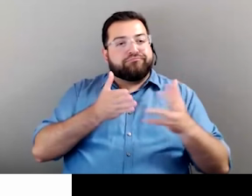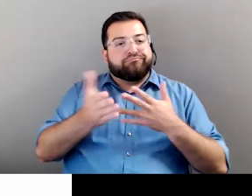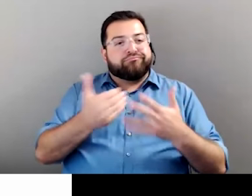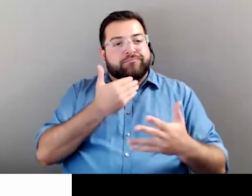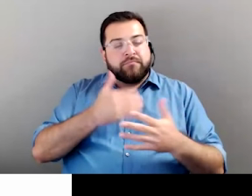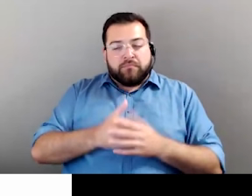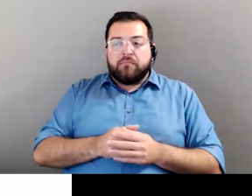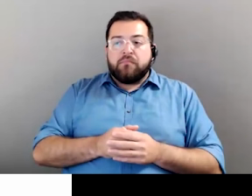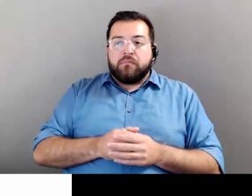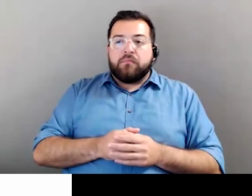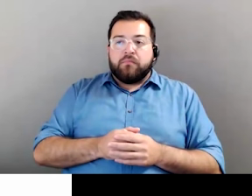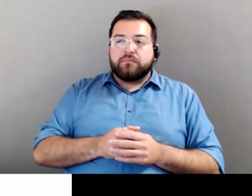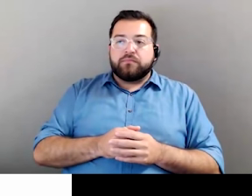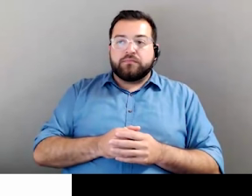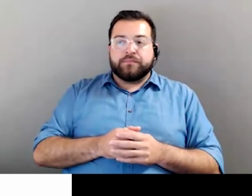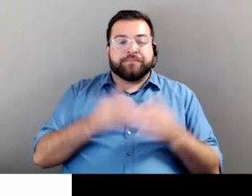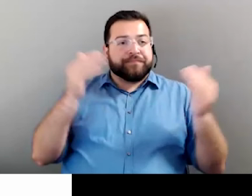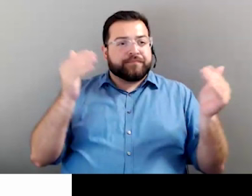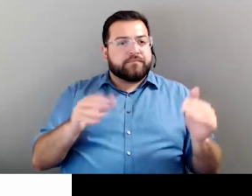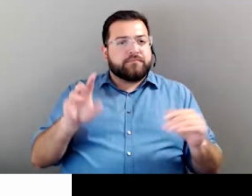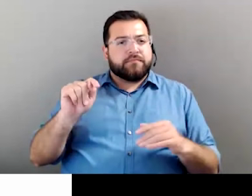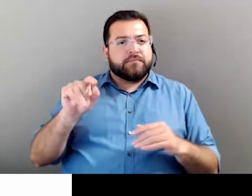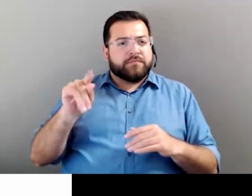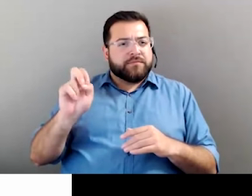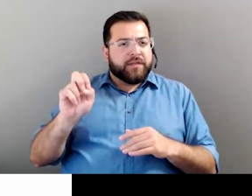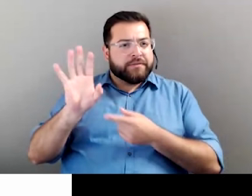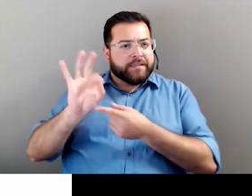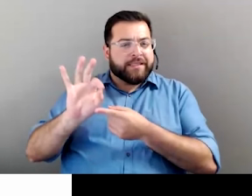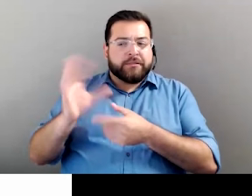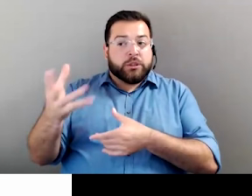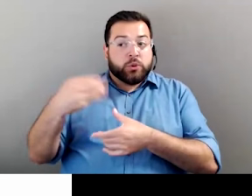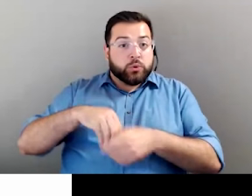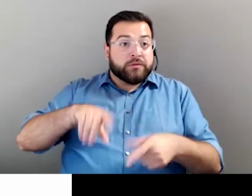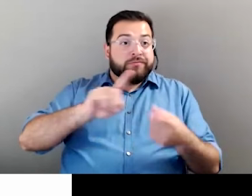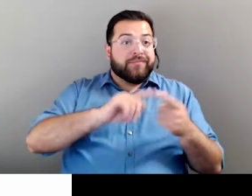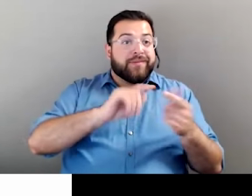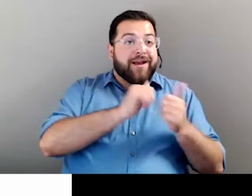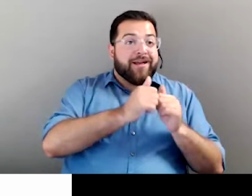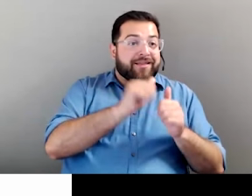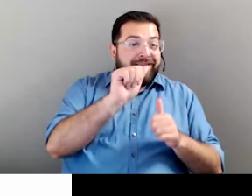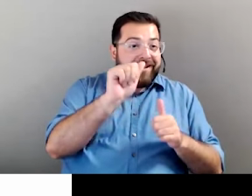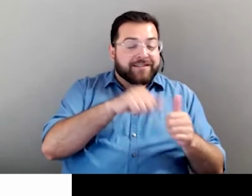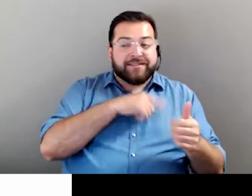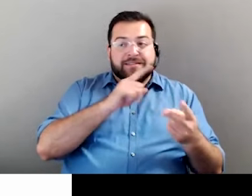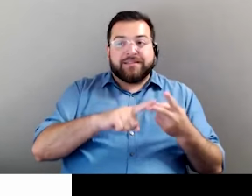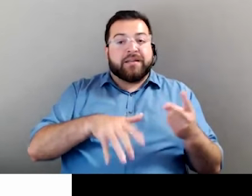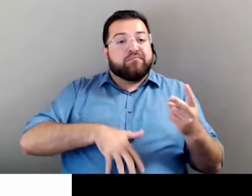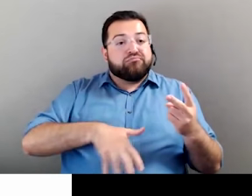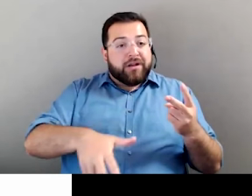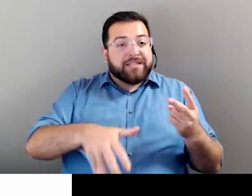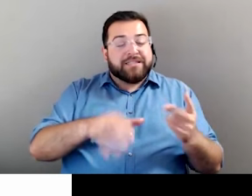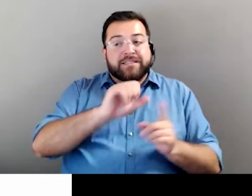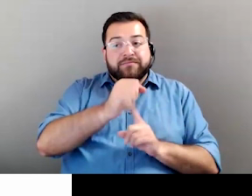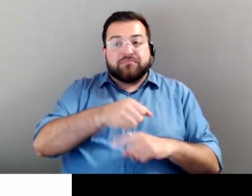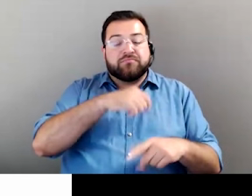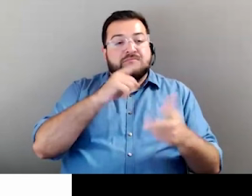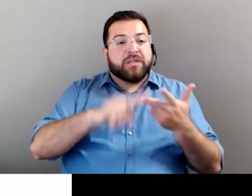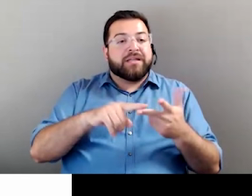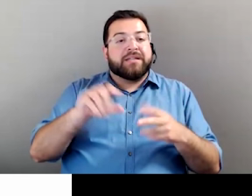So what does Title IX include? It includes athletics, it includes pregnancy-related conditions, and sexual